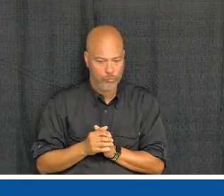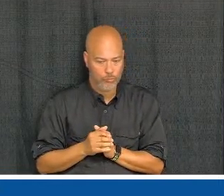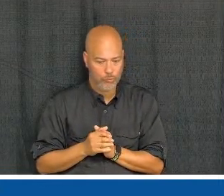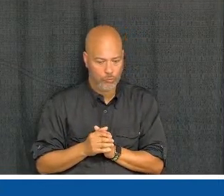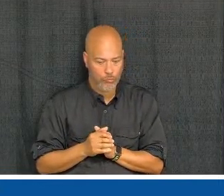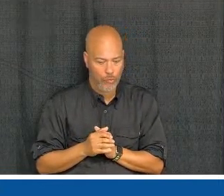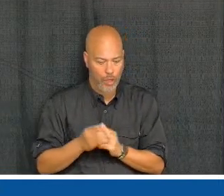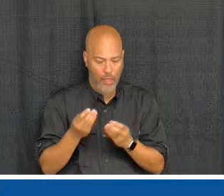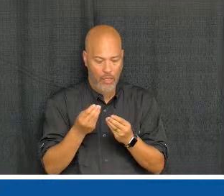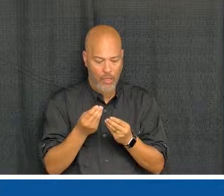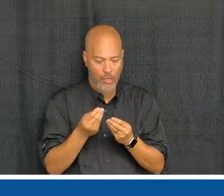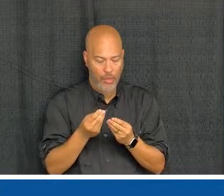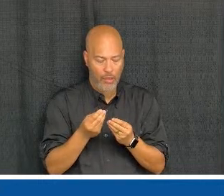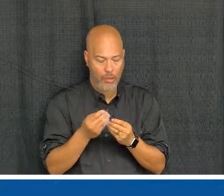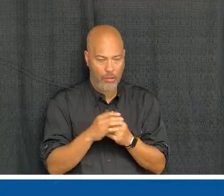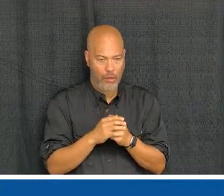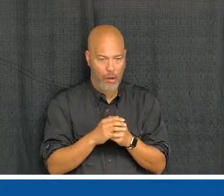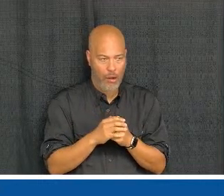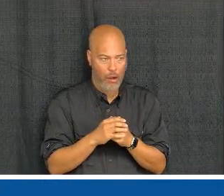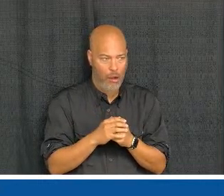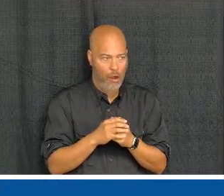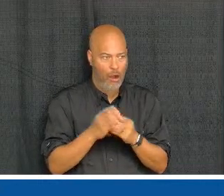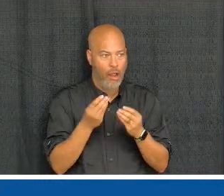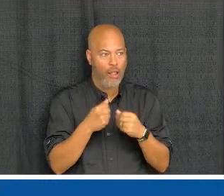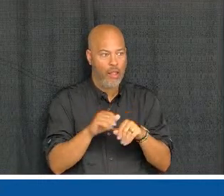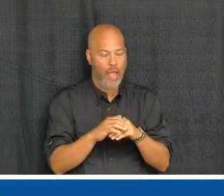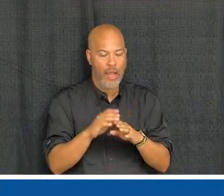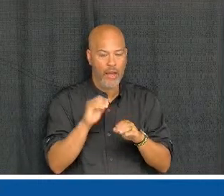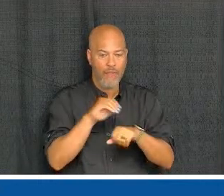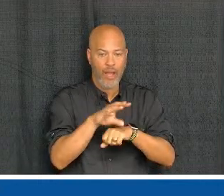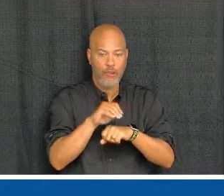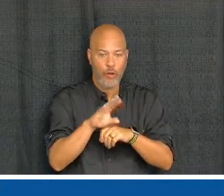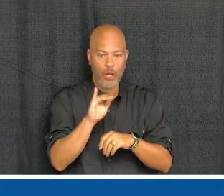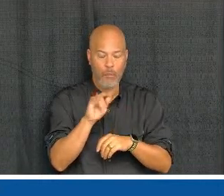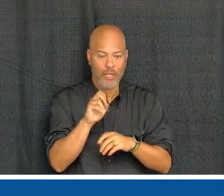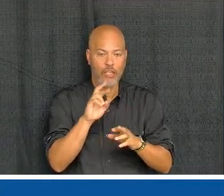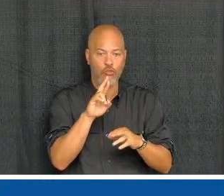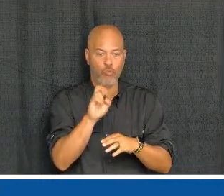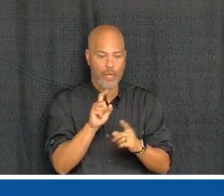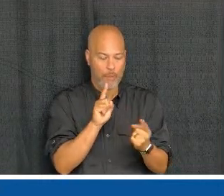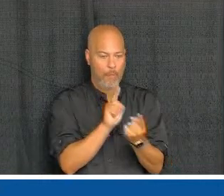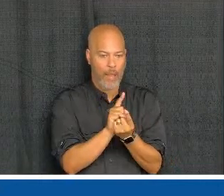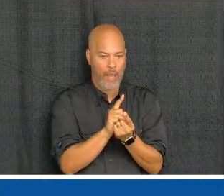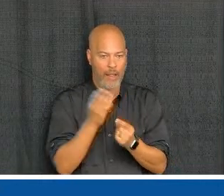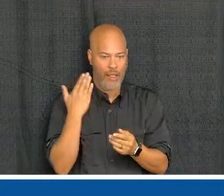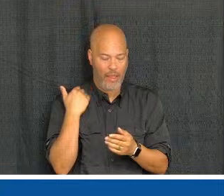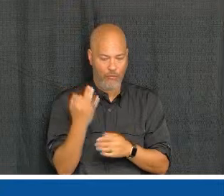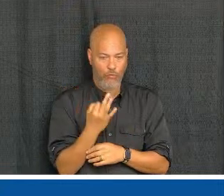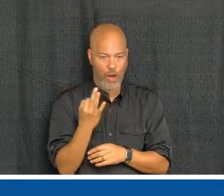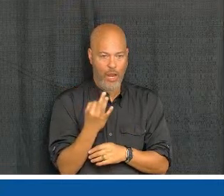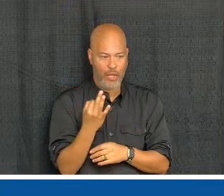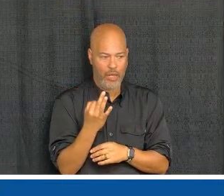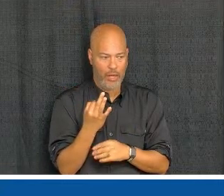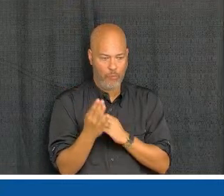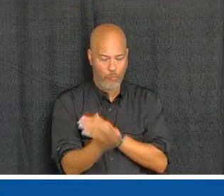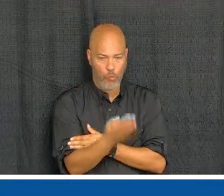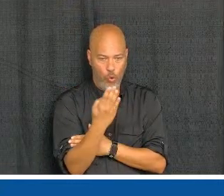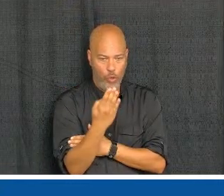I need to correct this slide, but the Land Advisory Committee re-met this past Friday